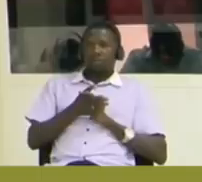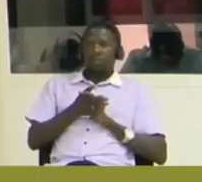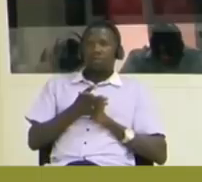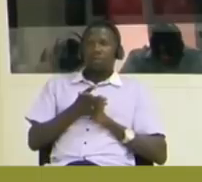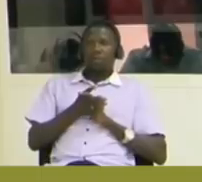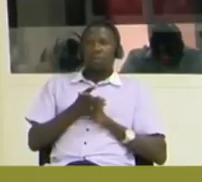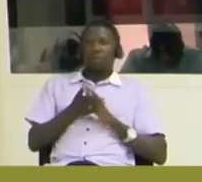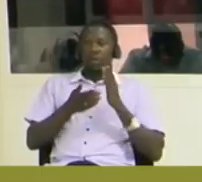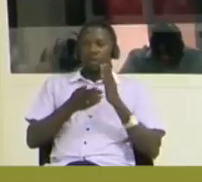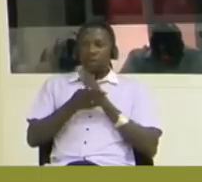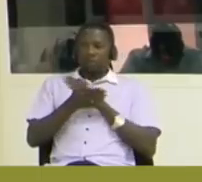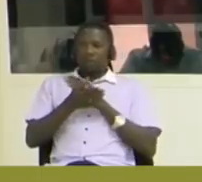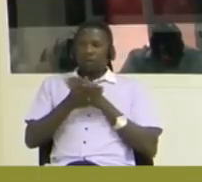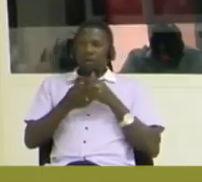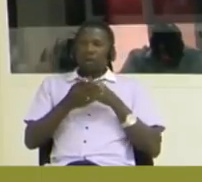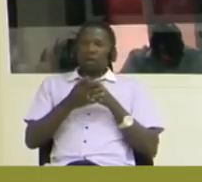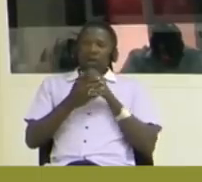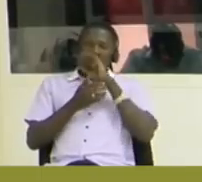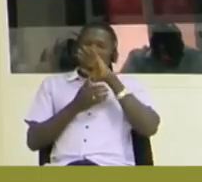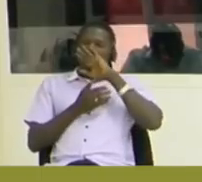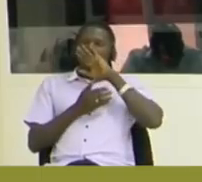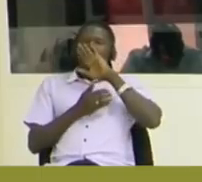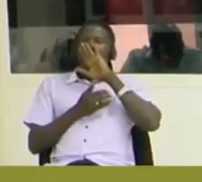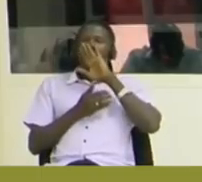Before I bring out